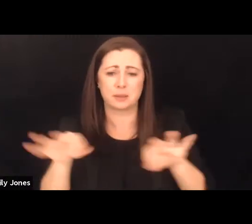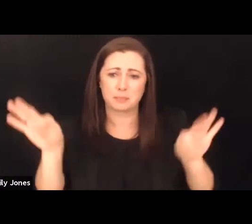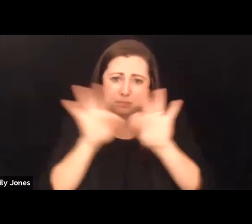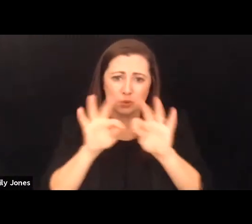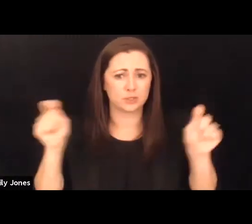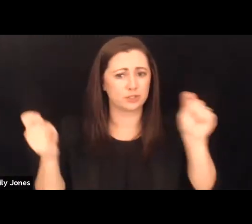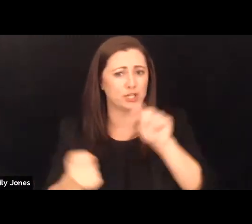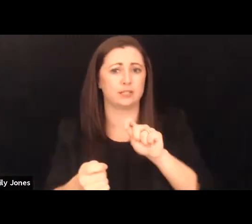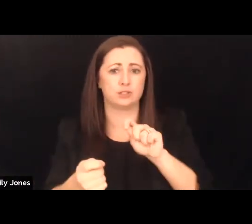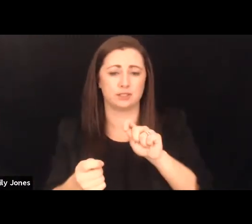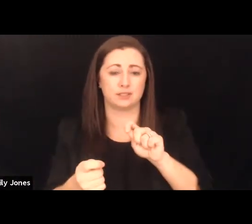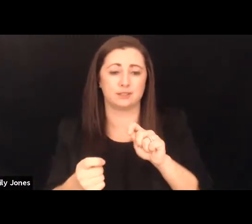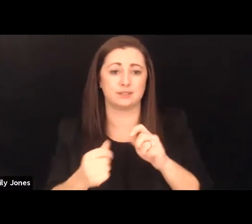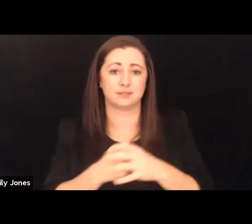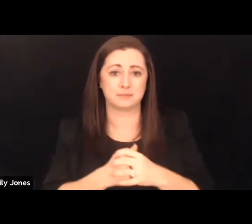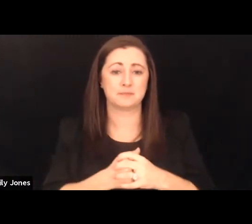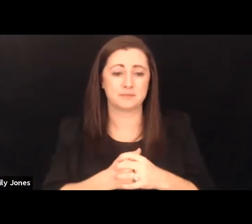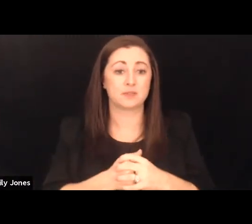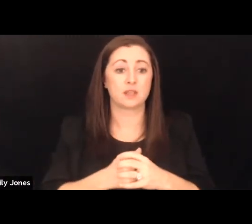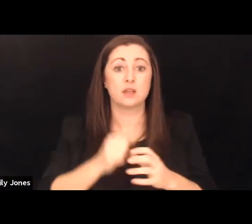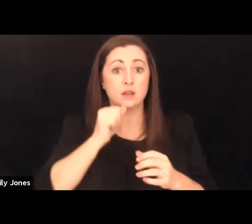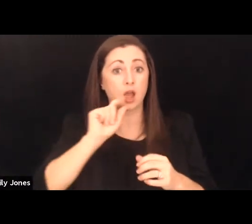not only in the